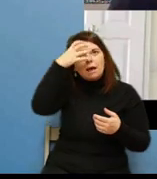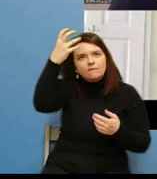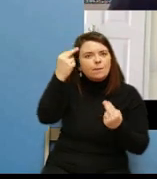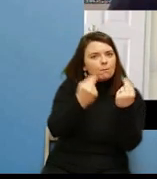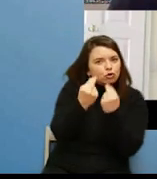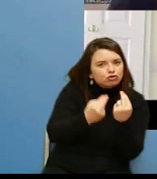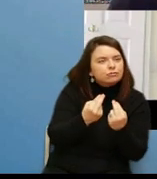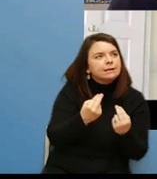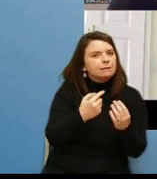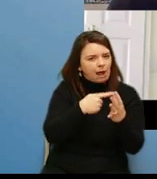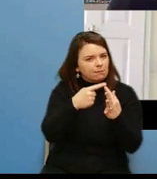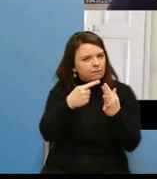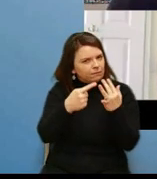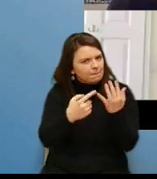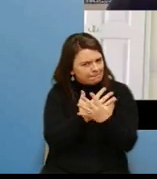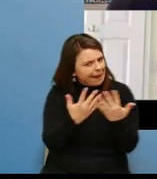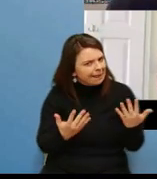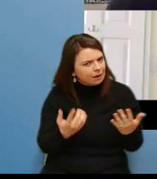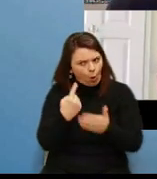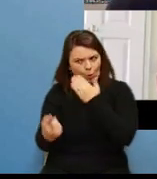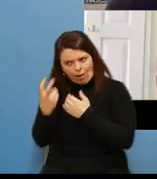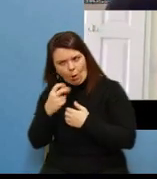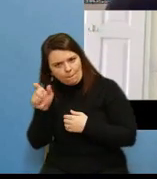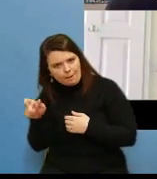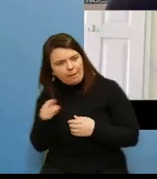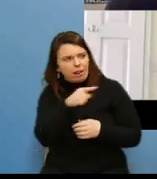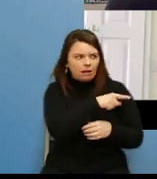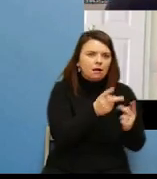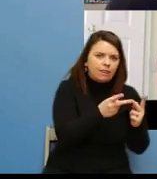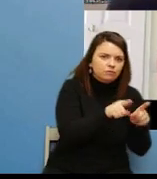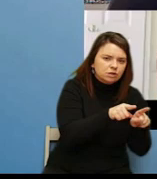of paranoid feelings about government monitoring and things like that.